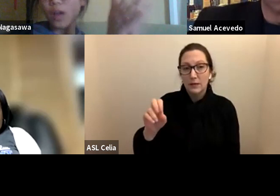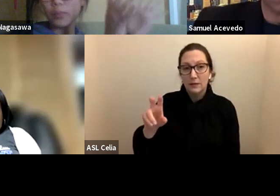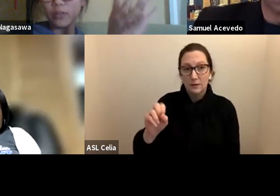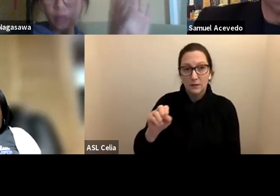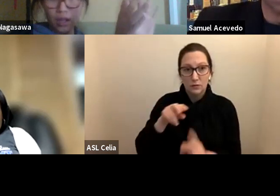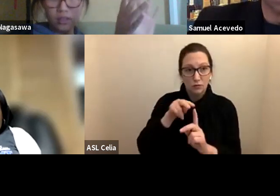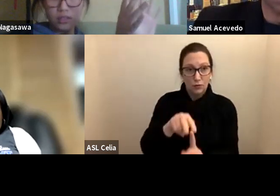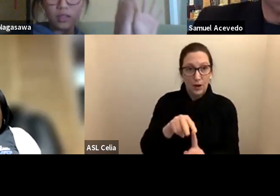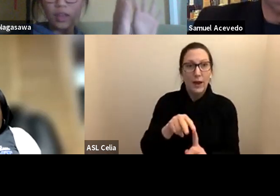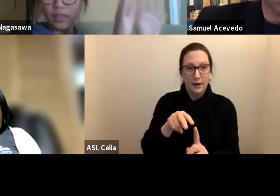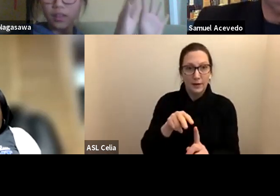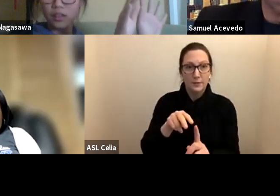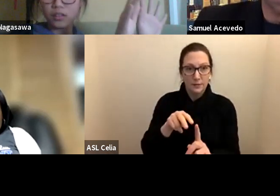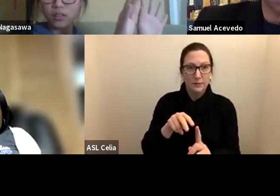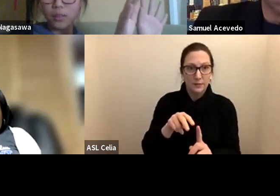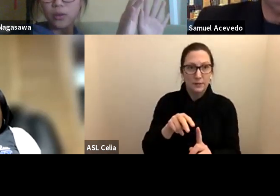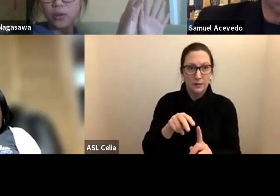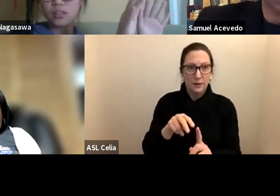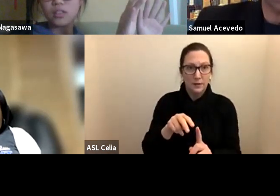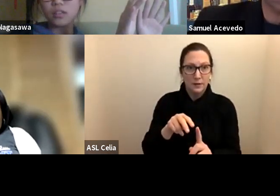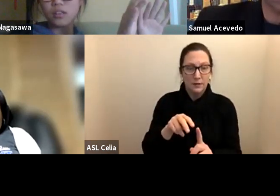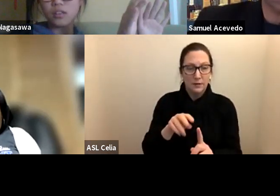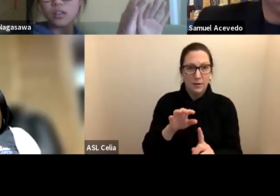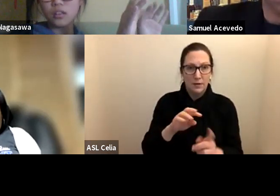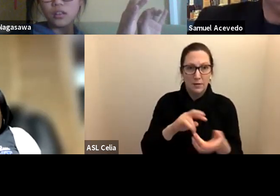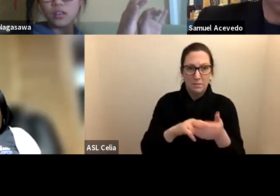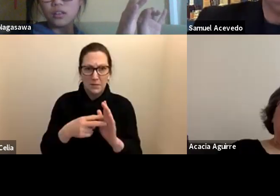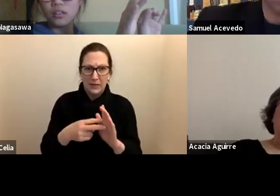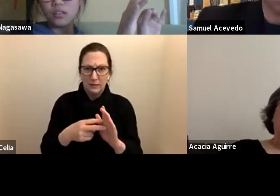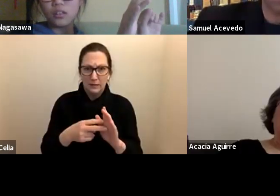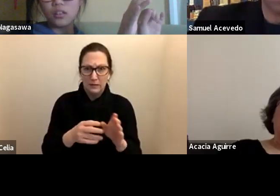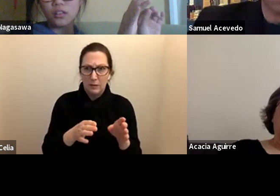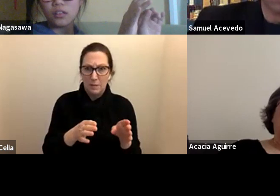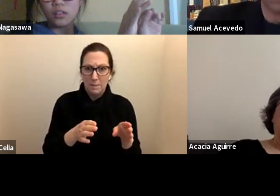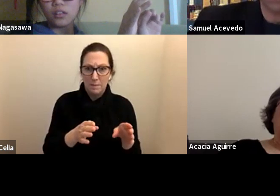a couple of blocks, I think. Am I correct?